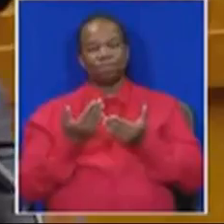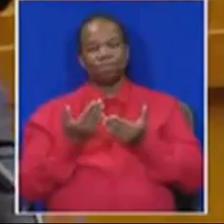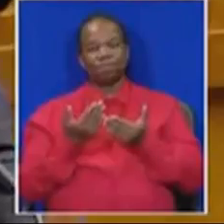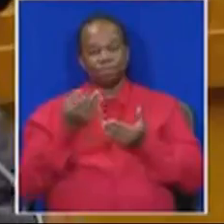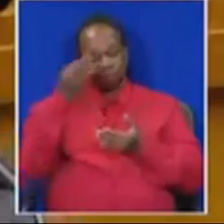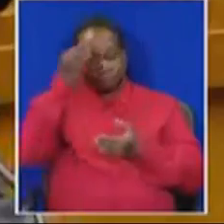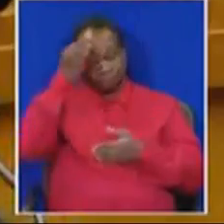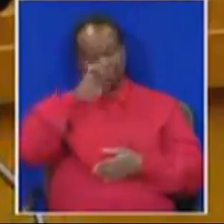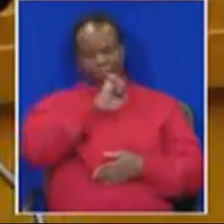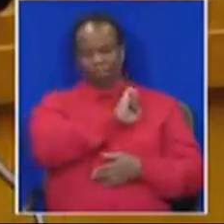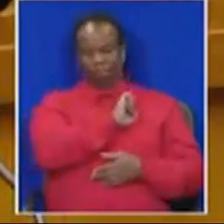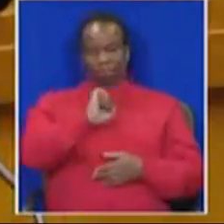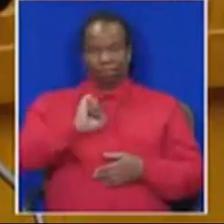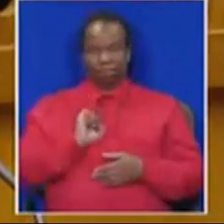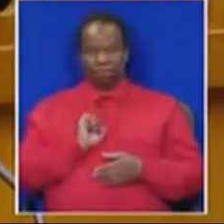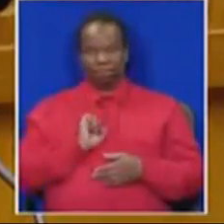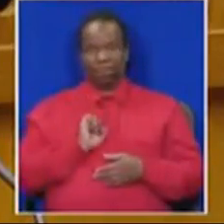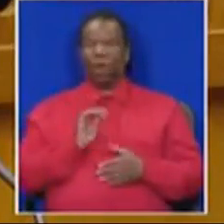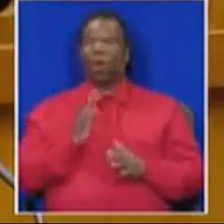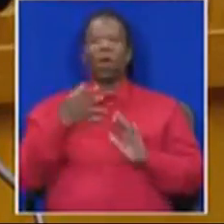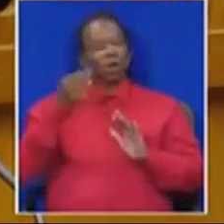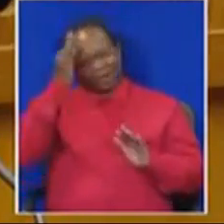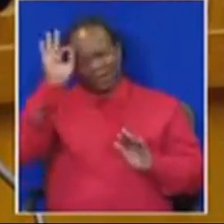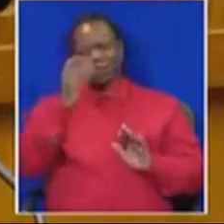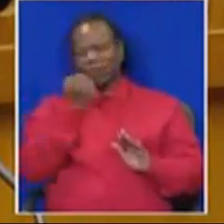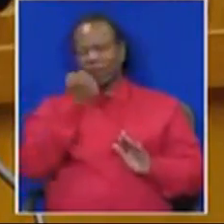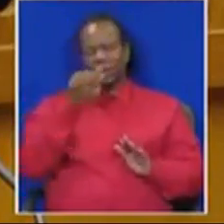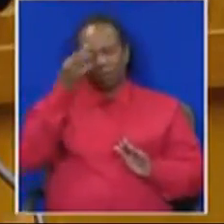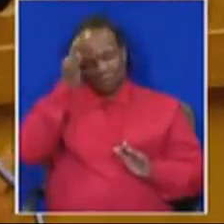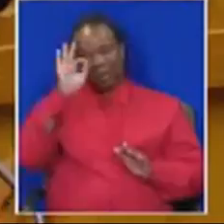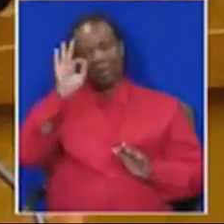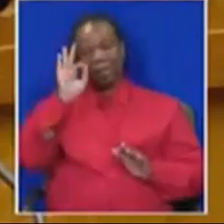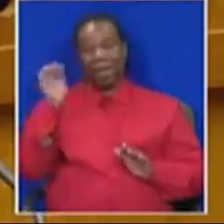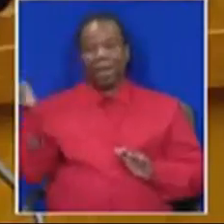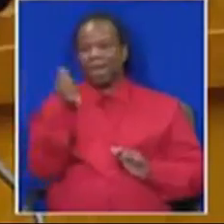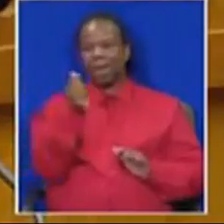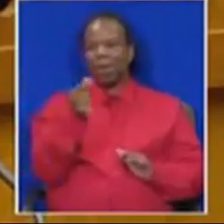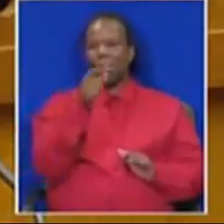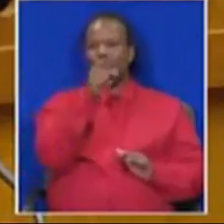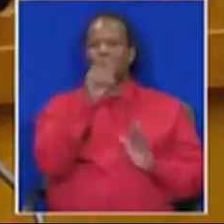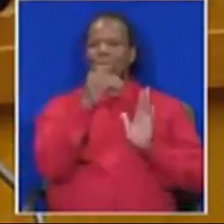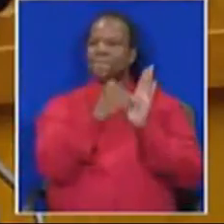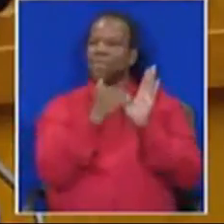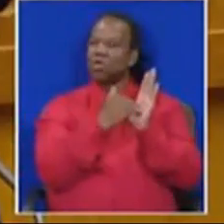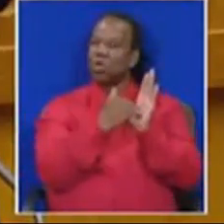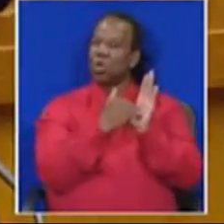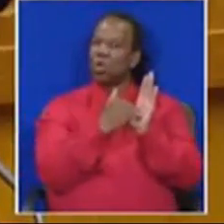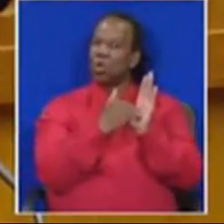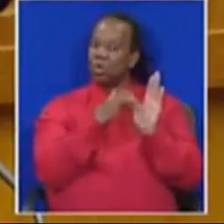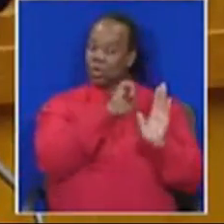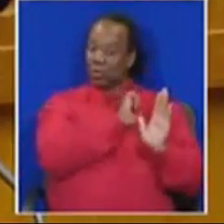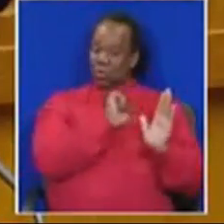employs some 1 million public servants. The majority of our public